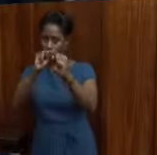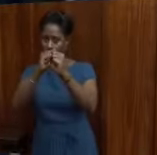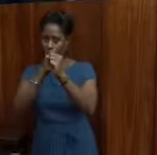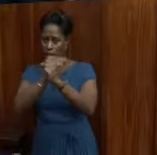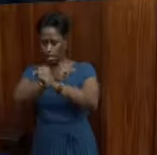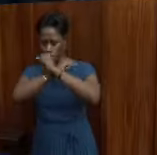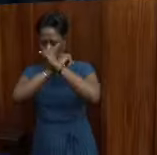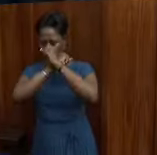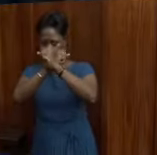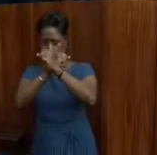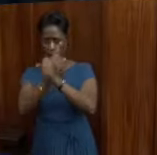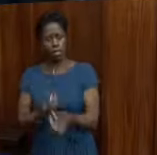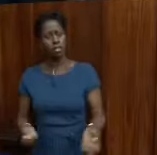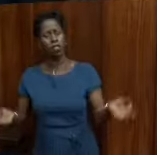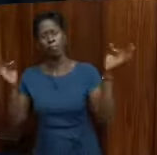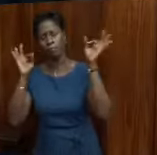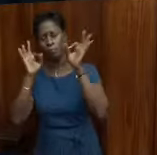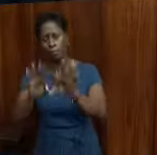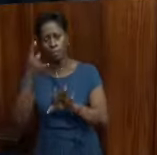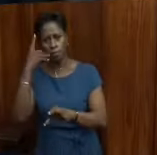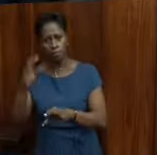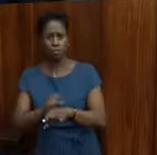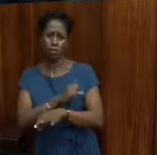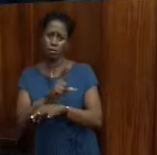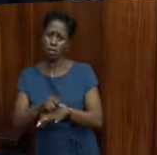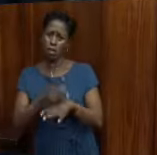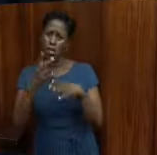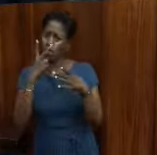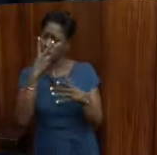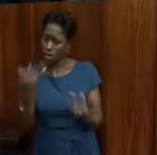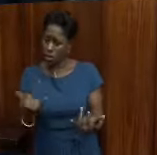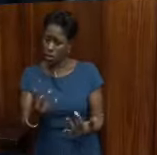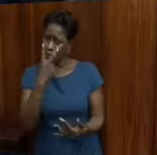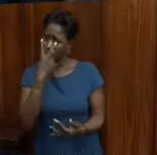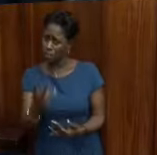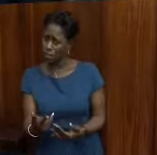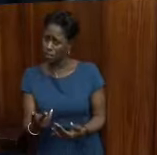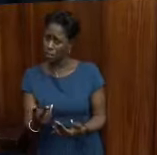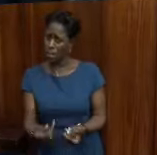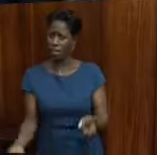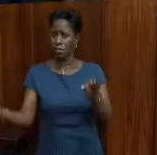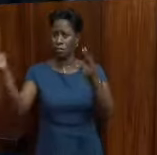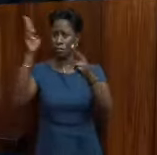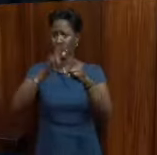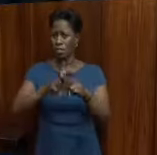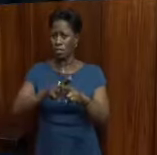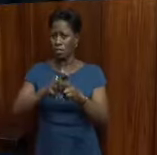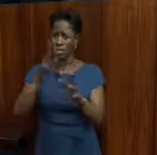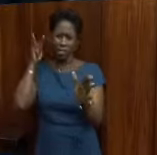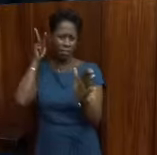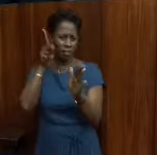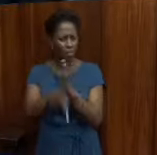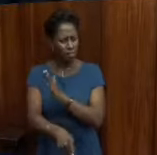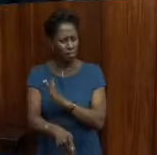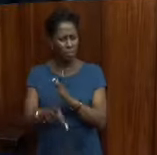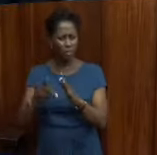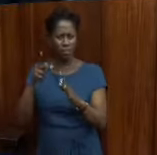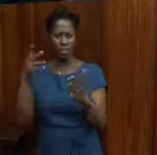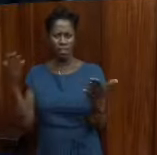Over the recent past, with escalating levels of violence and murders, our security institutions have